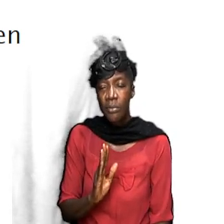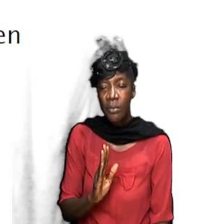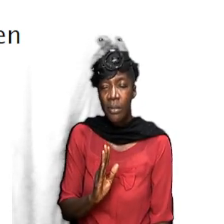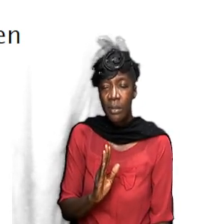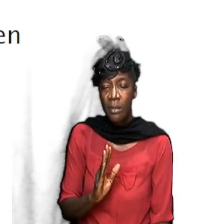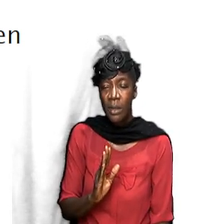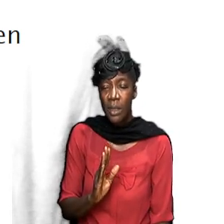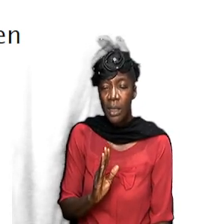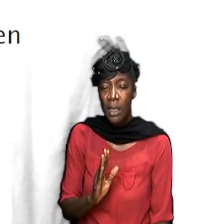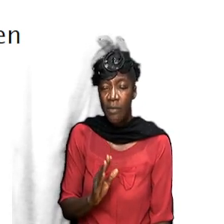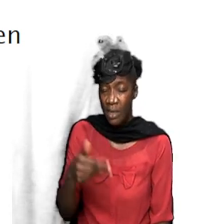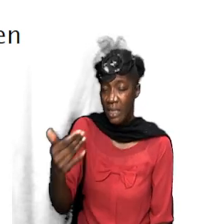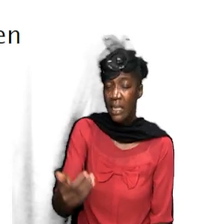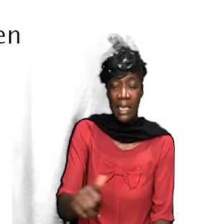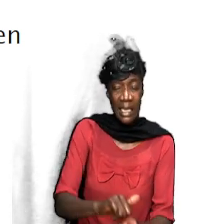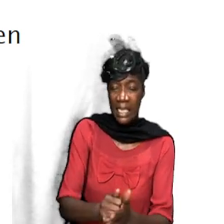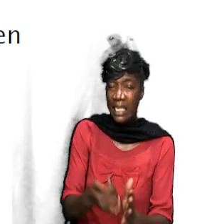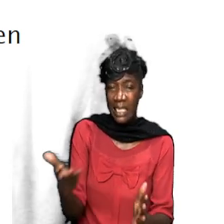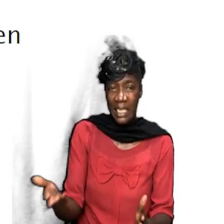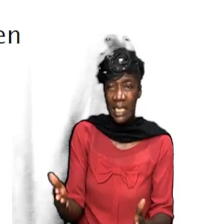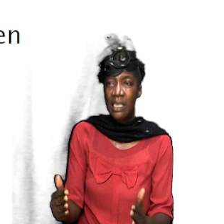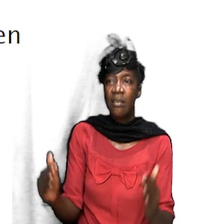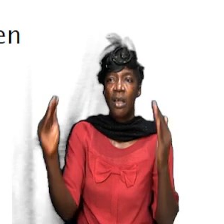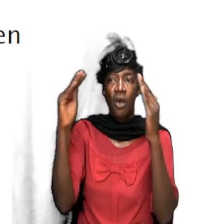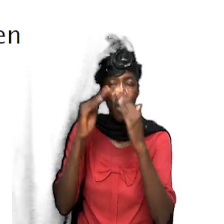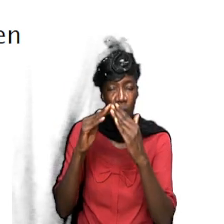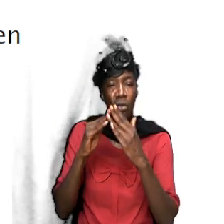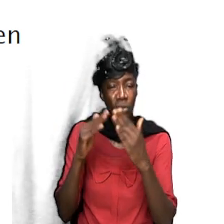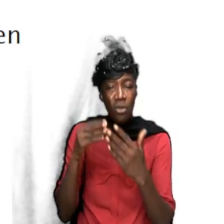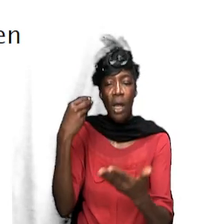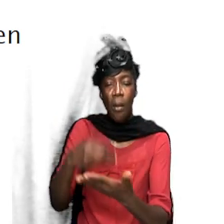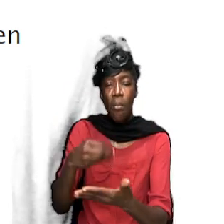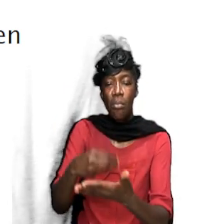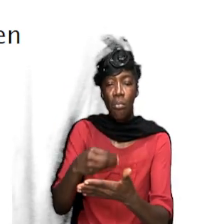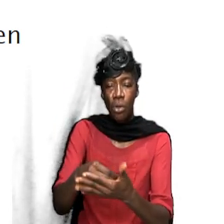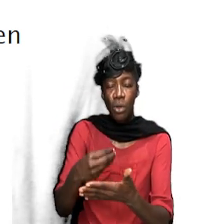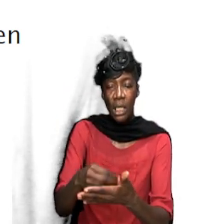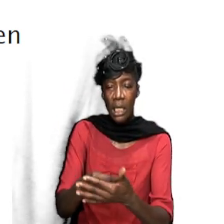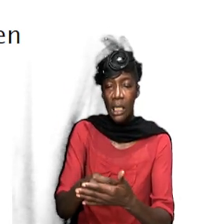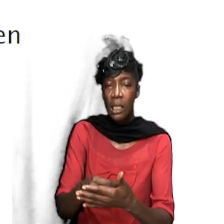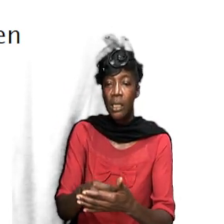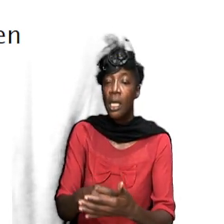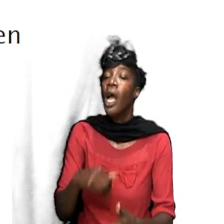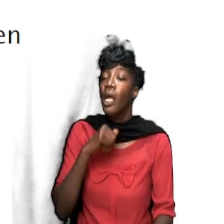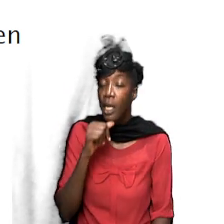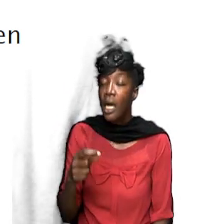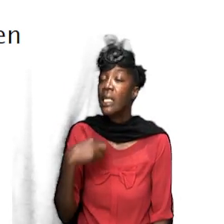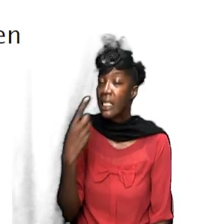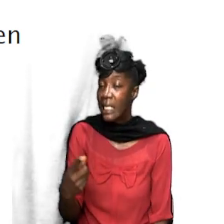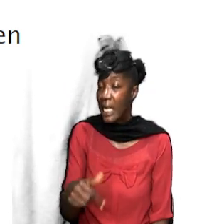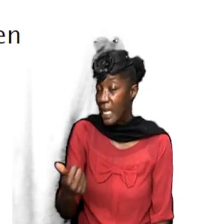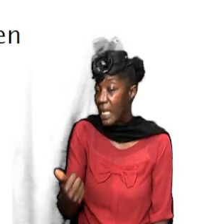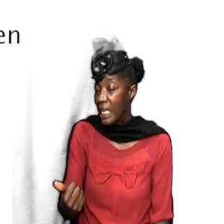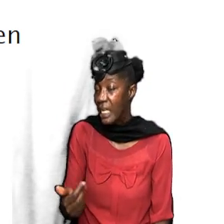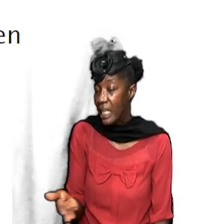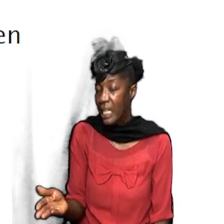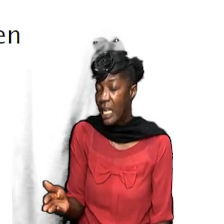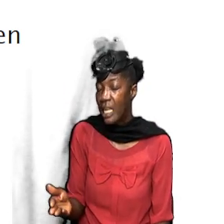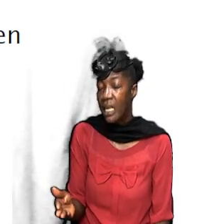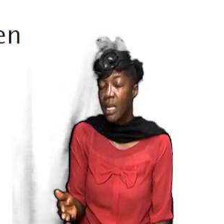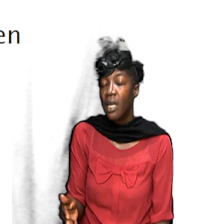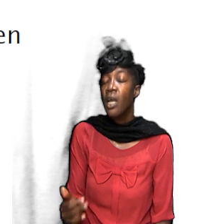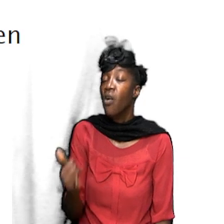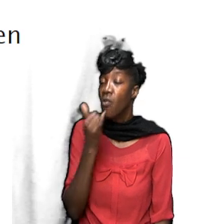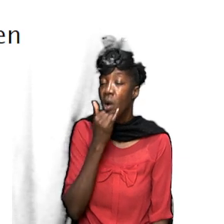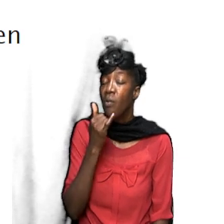treats, then something is wrong. By me, no means am I saying that anything is wrong with praying for